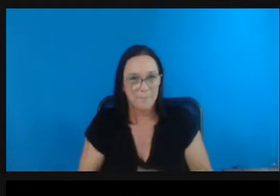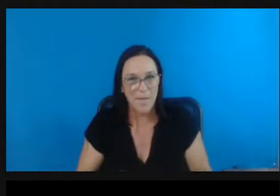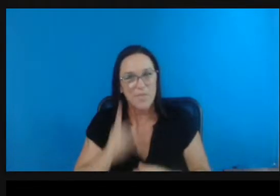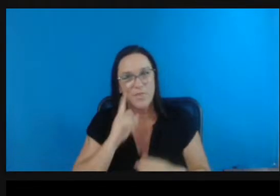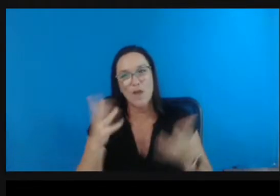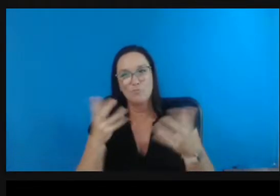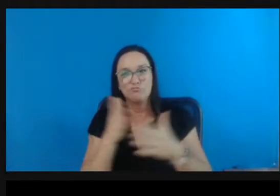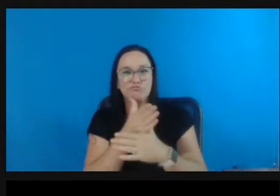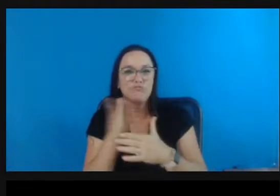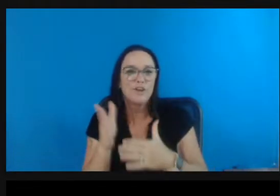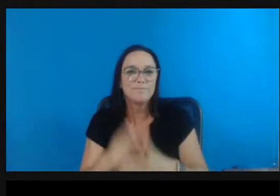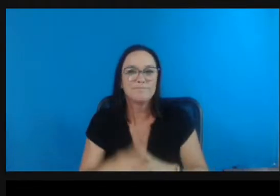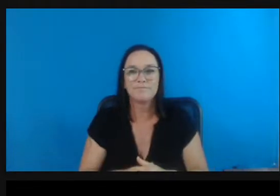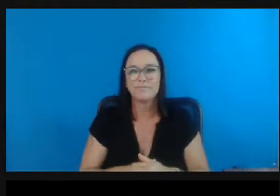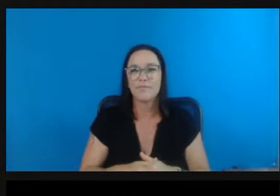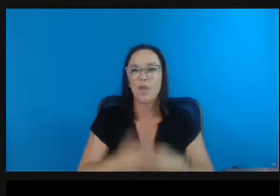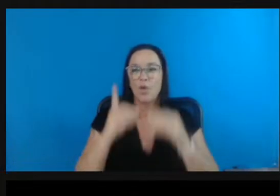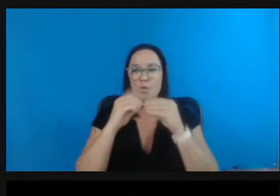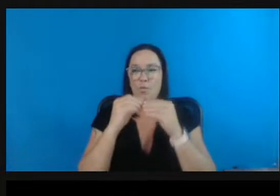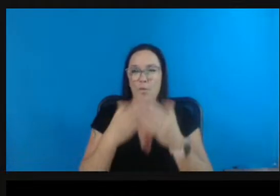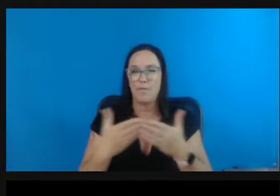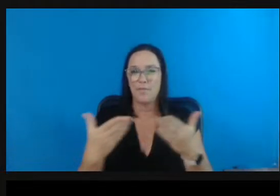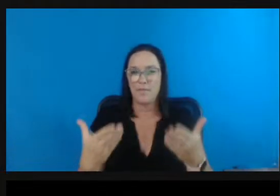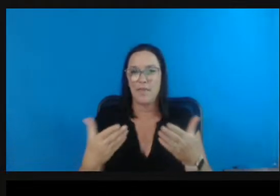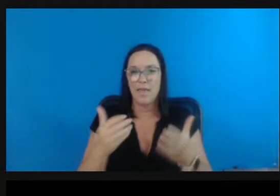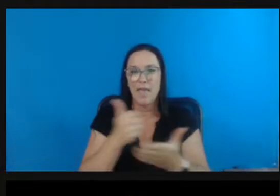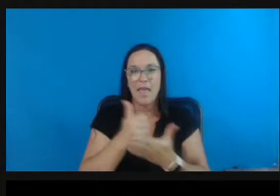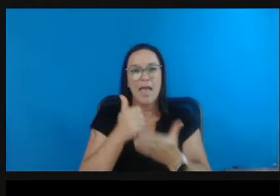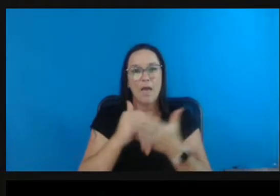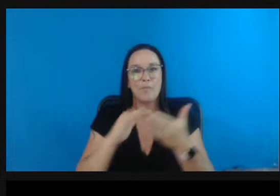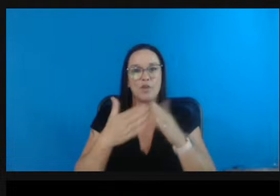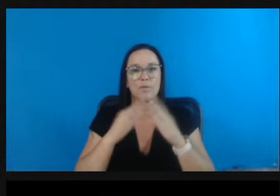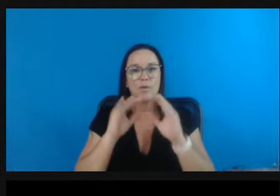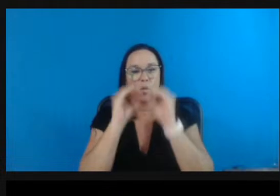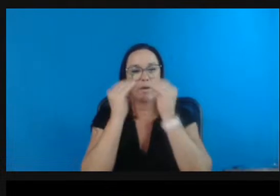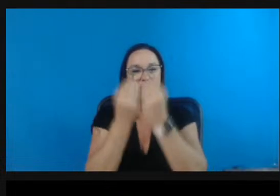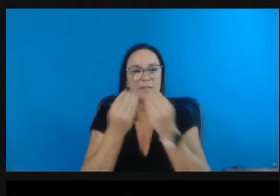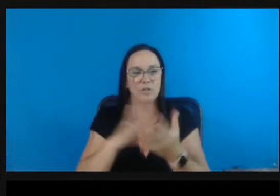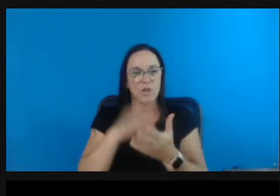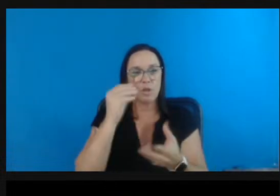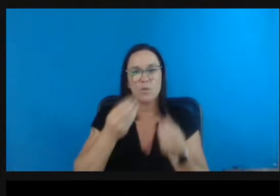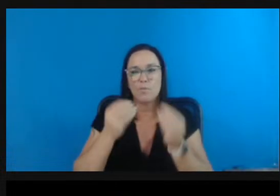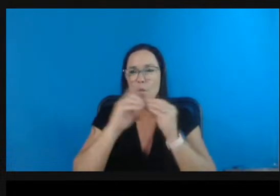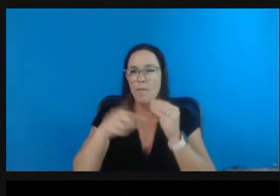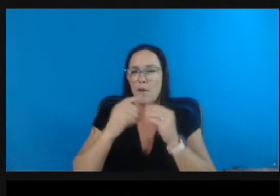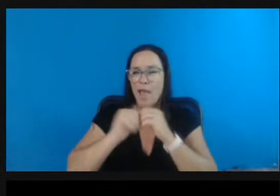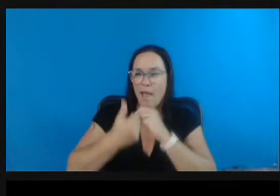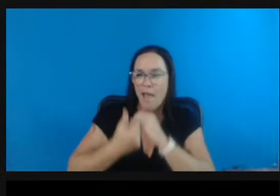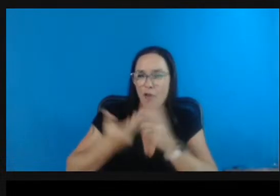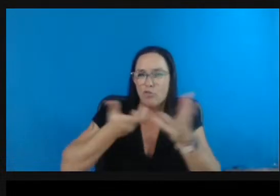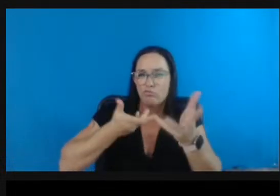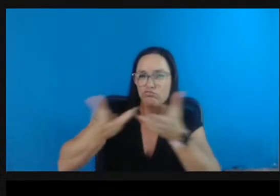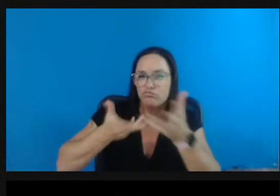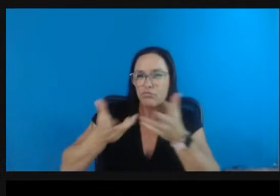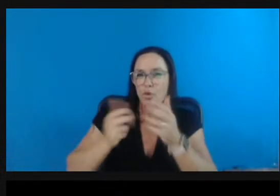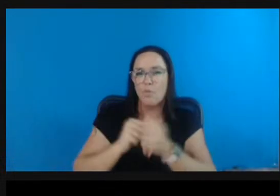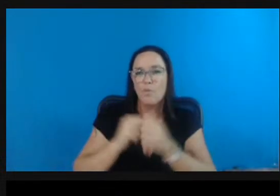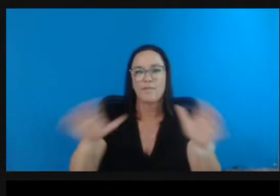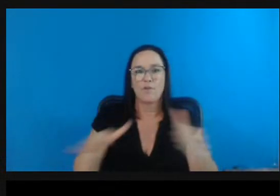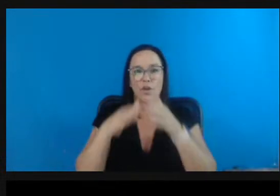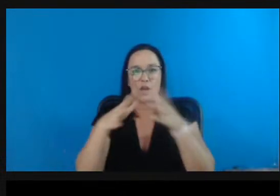go. And one more thing, help our community organization learn more about how you engage with volcano updates and social